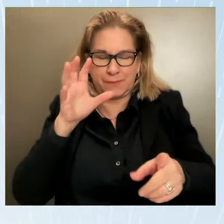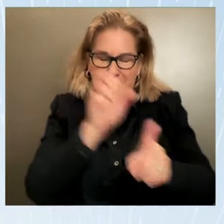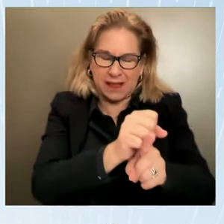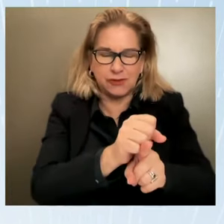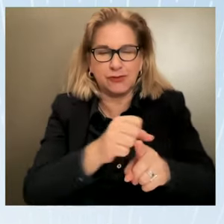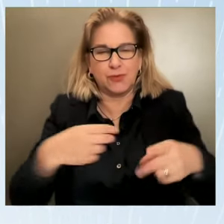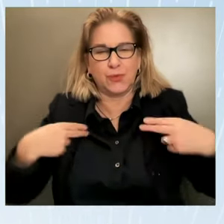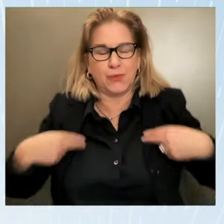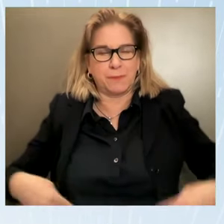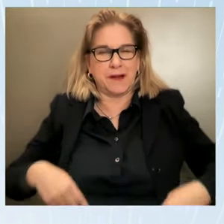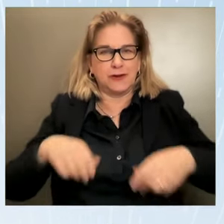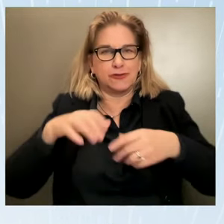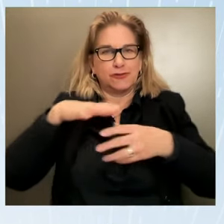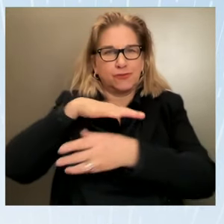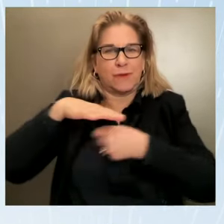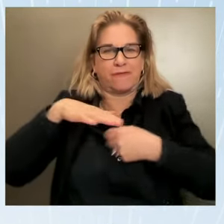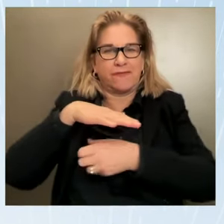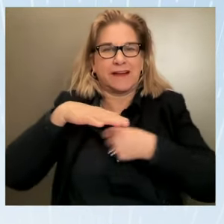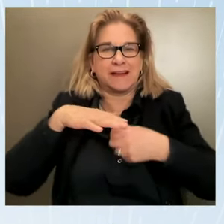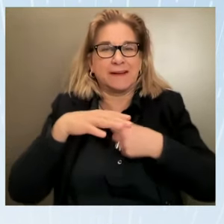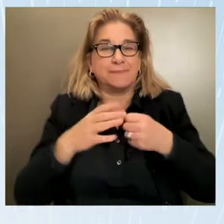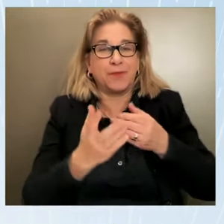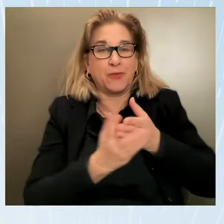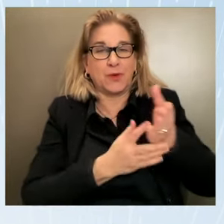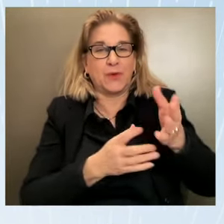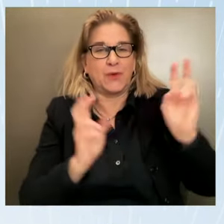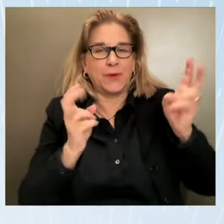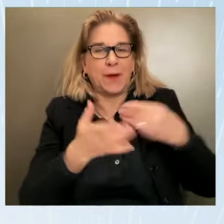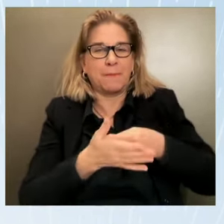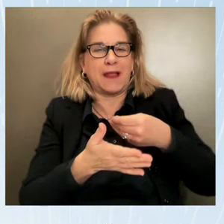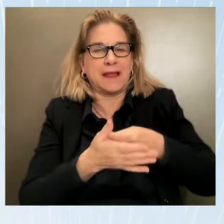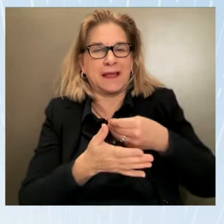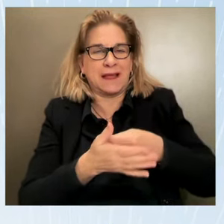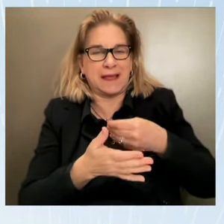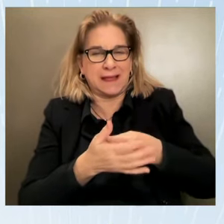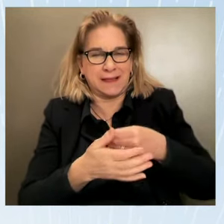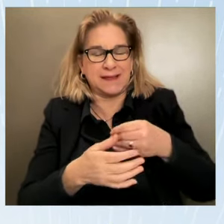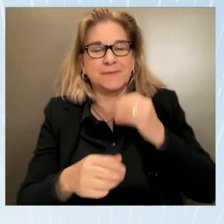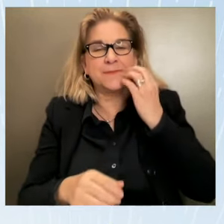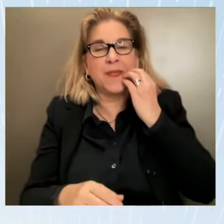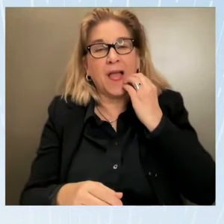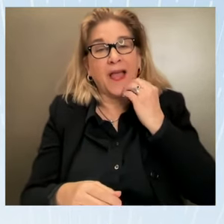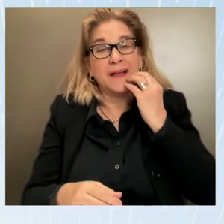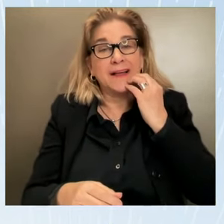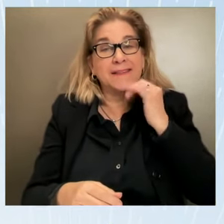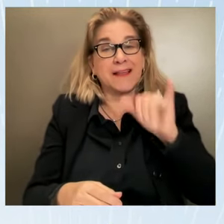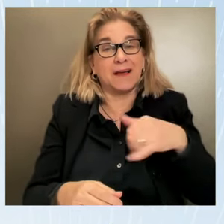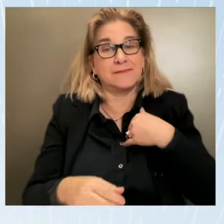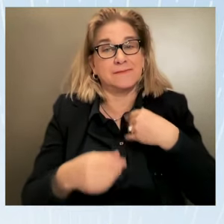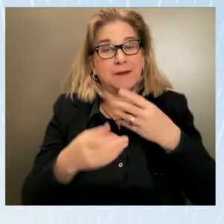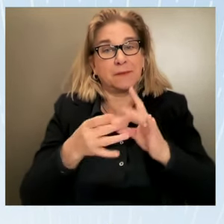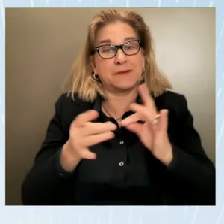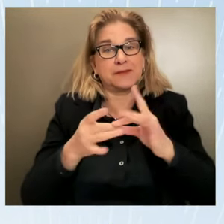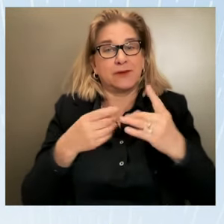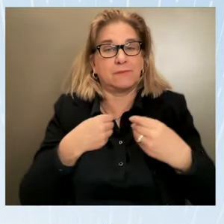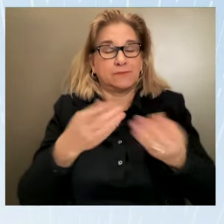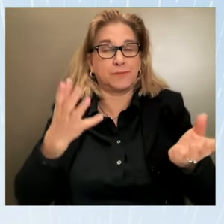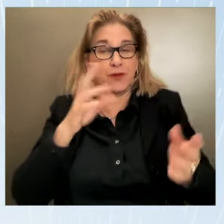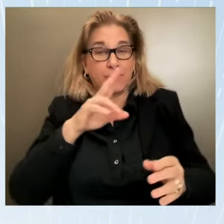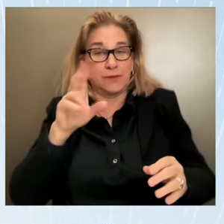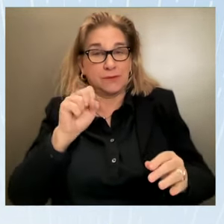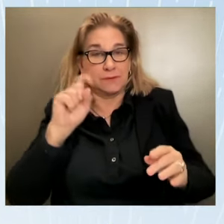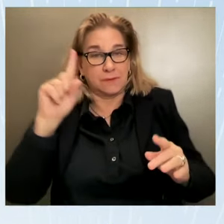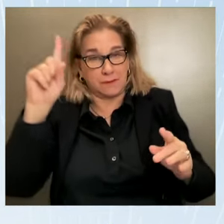unequivocal message that the United States will not tolerate the exploitation of human beings. The work starts by closing the